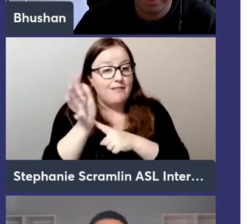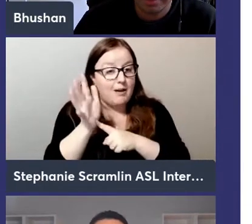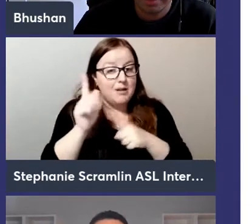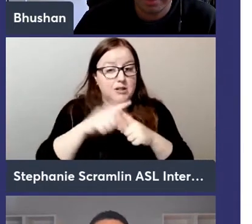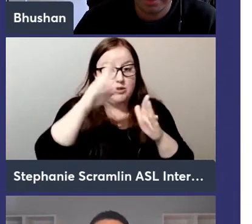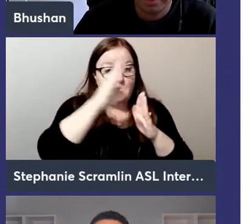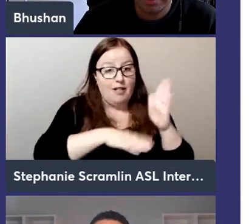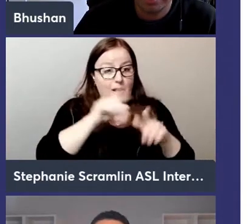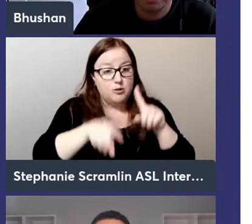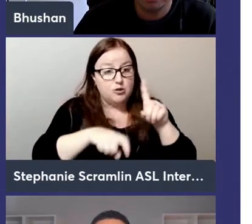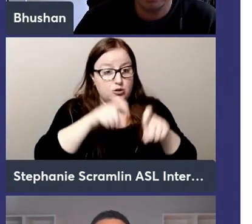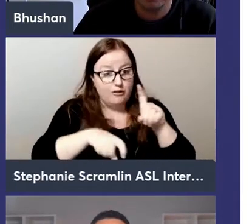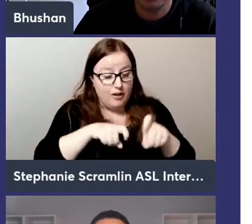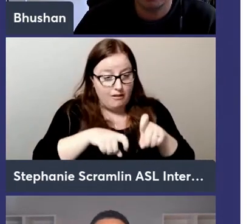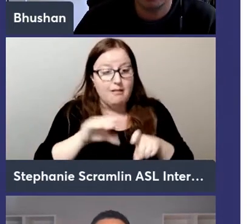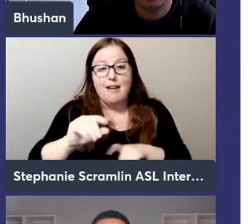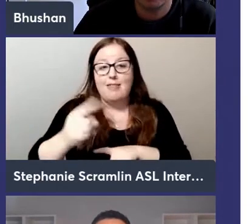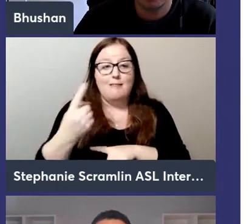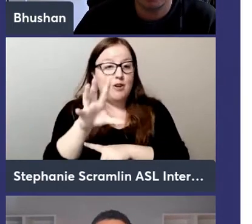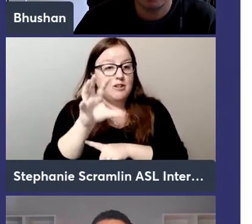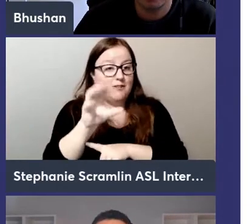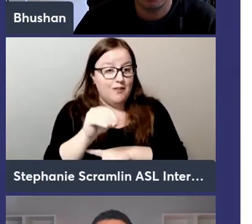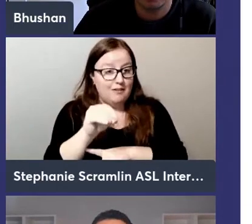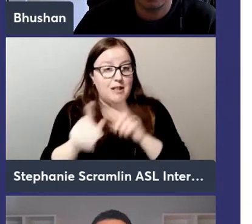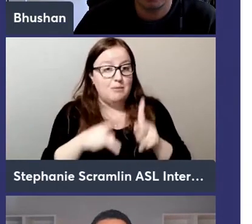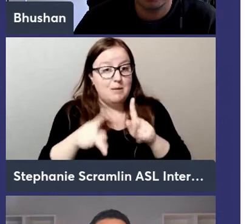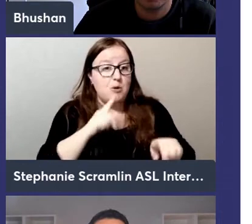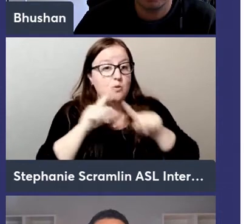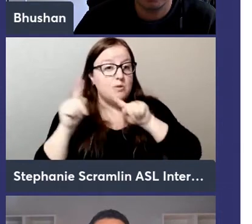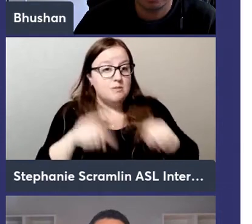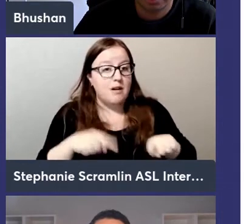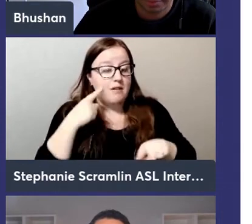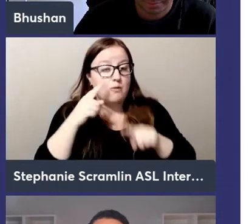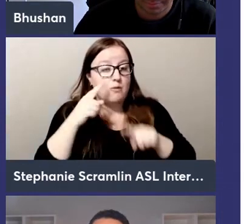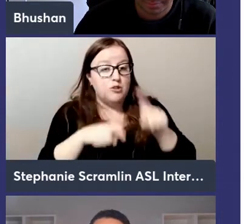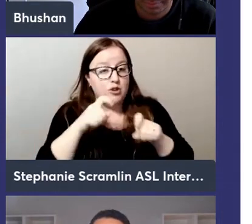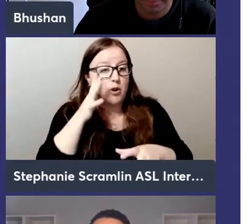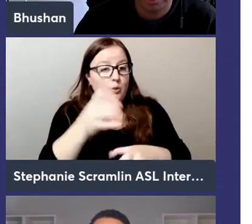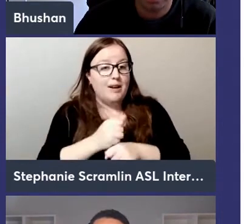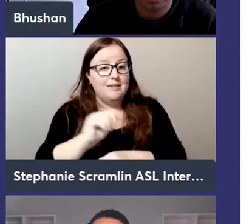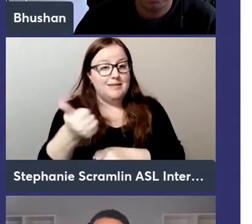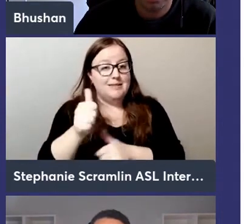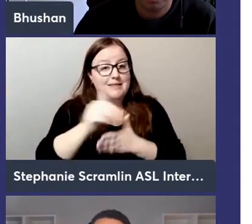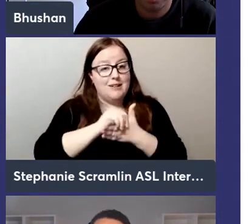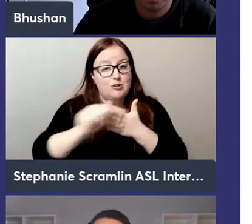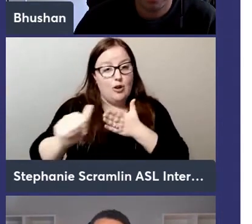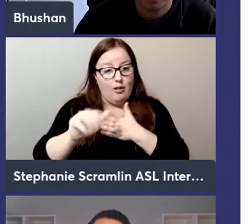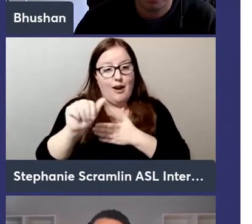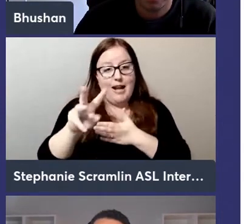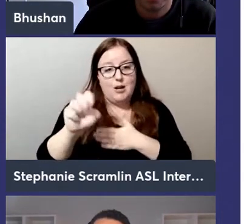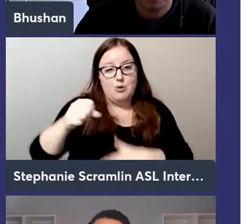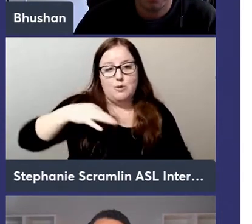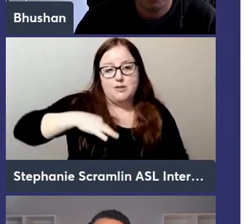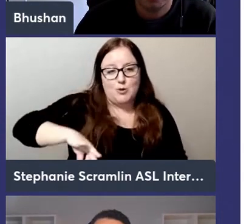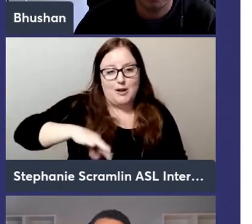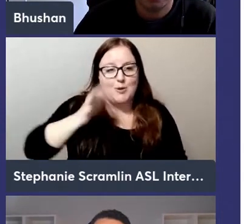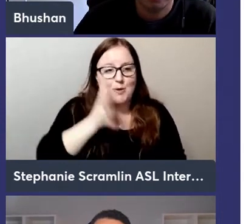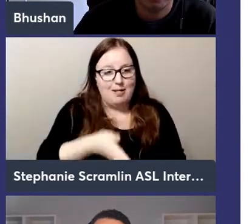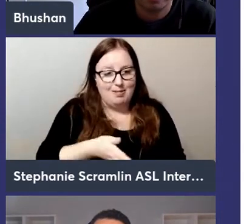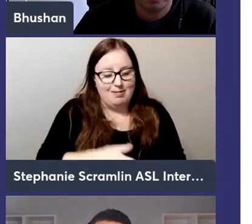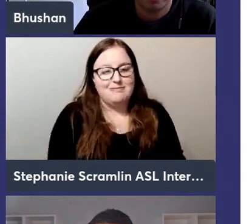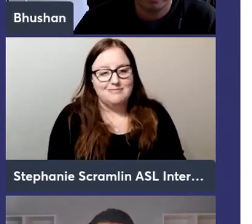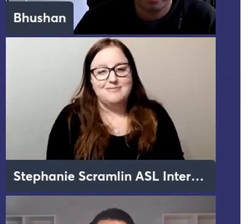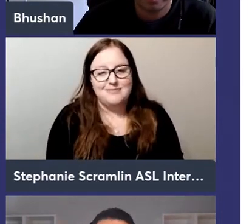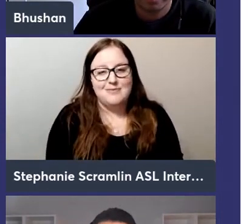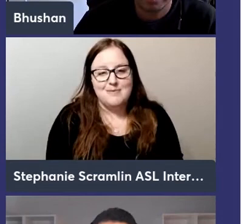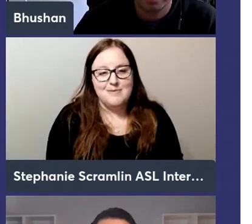survey, and the first 50 respondents to that survey will get a $10 AWS credit.